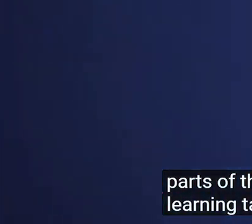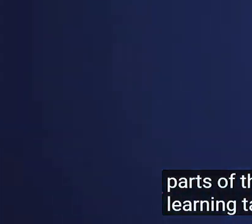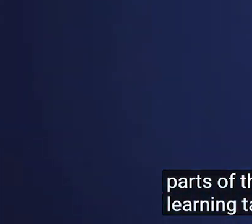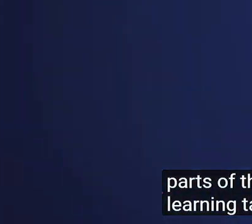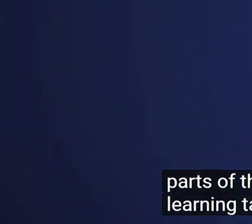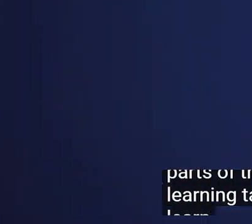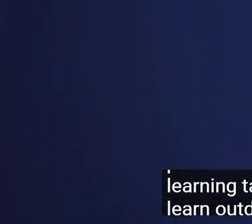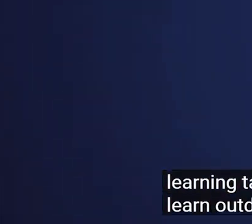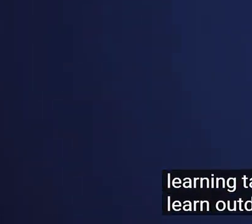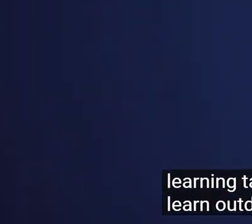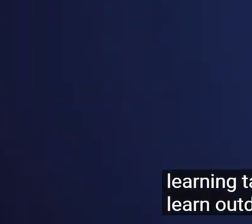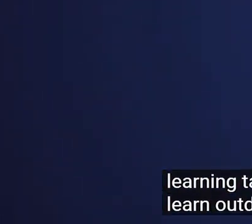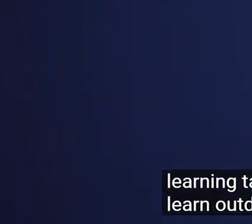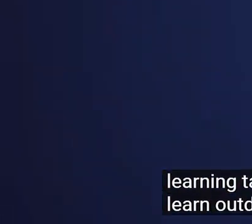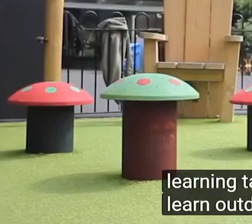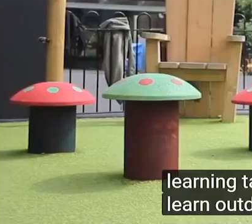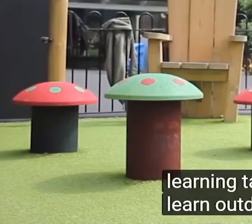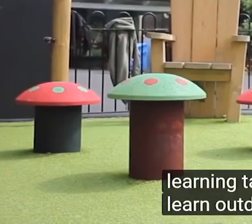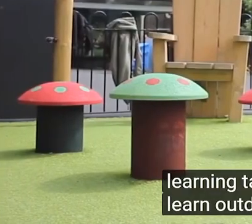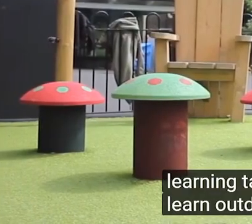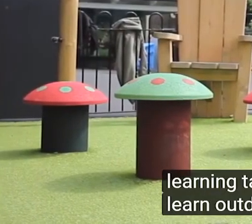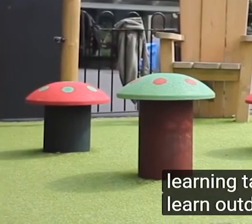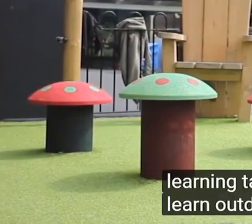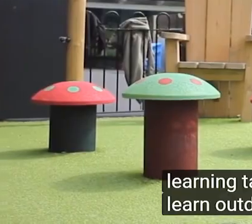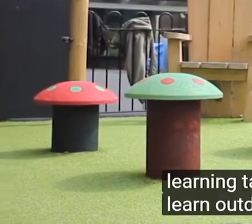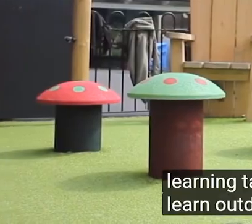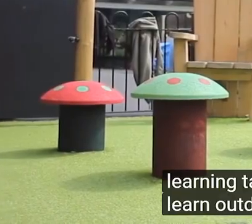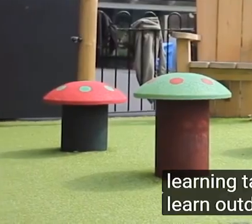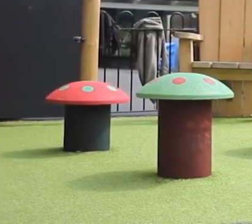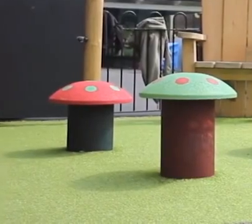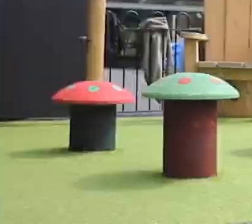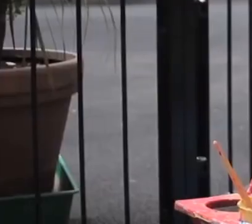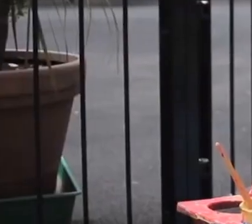I also like to learn outdoors.